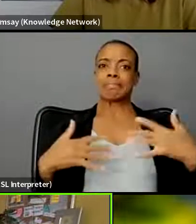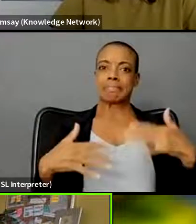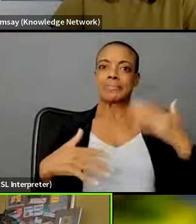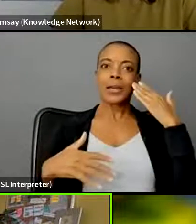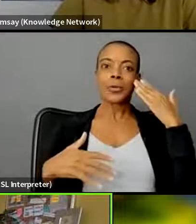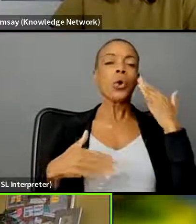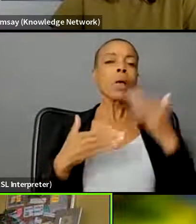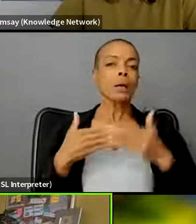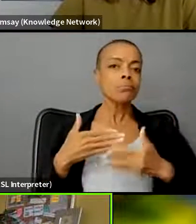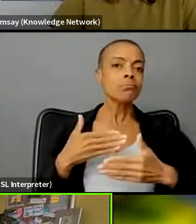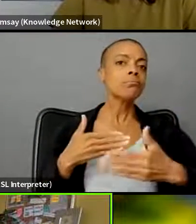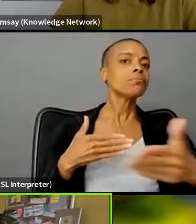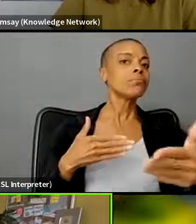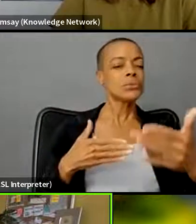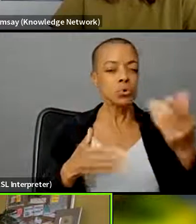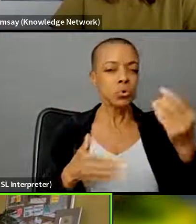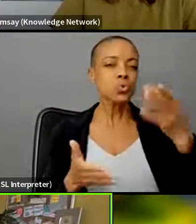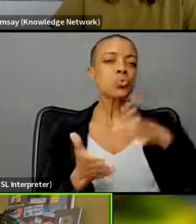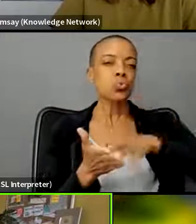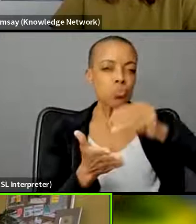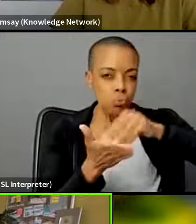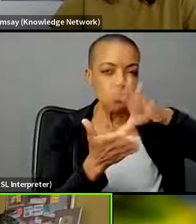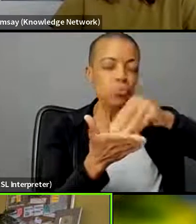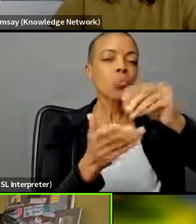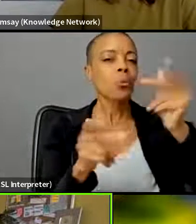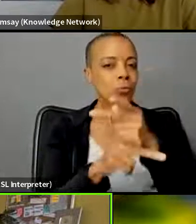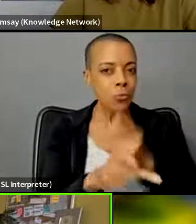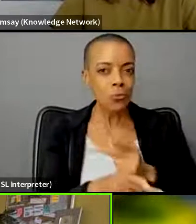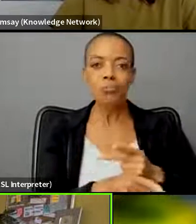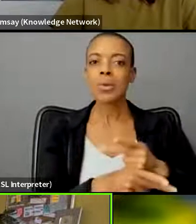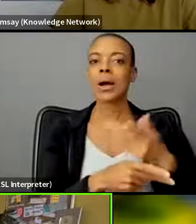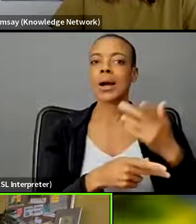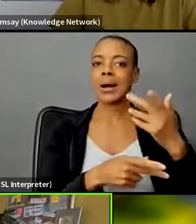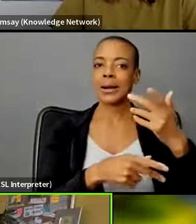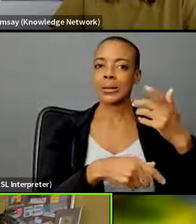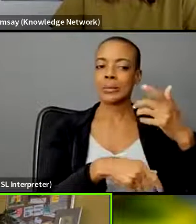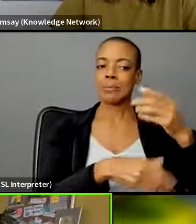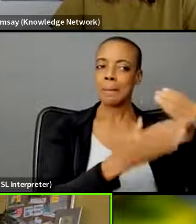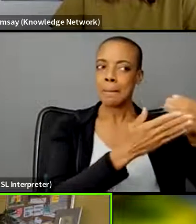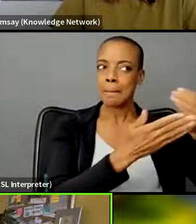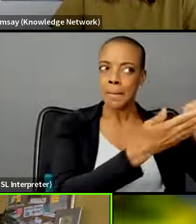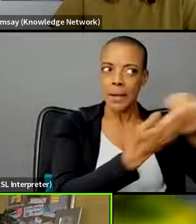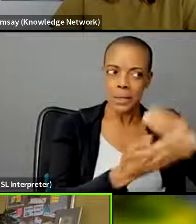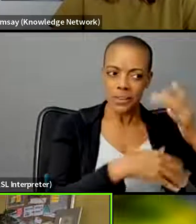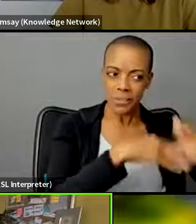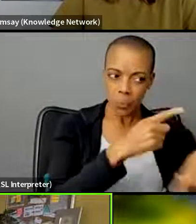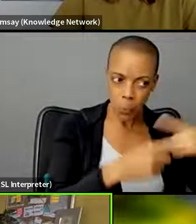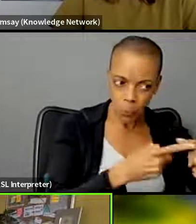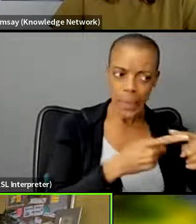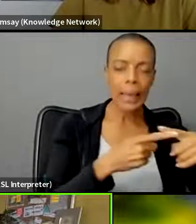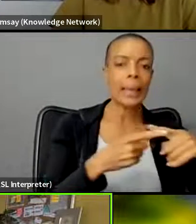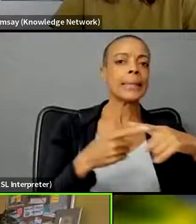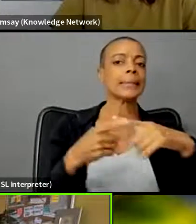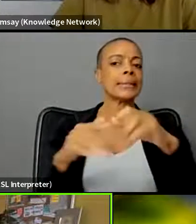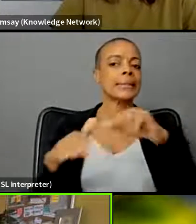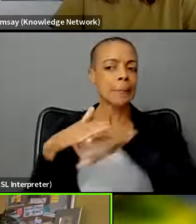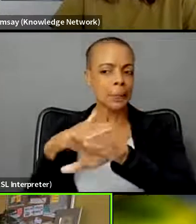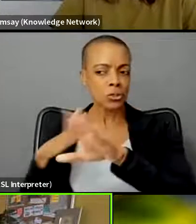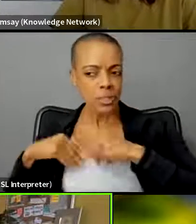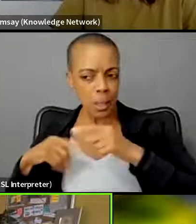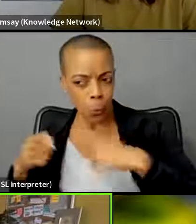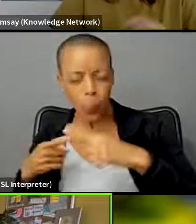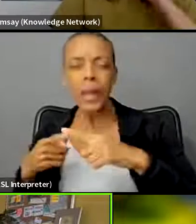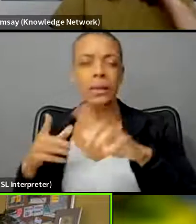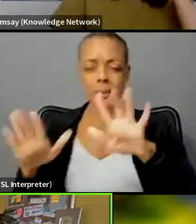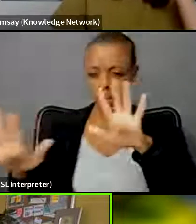funding windows for CMF for various different networks. And, truly building your expertise as a producer is in coordinating all of that. But I